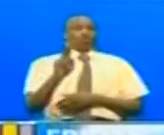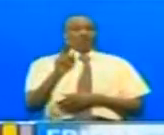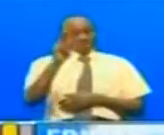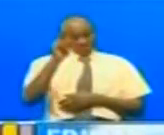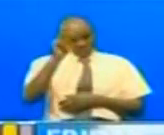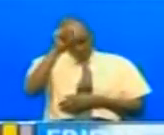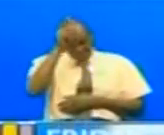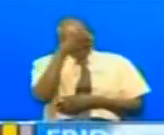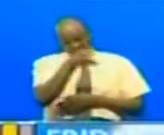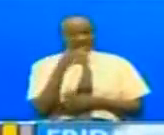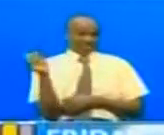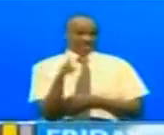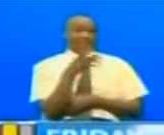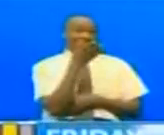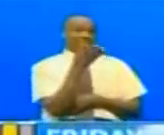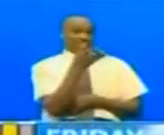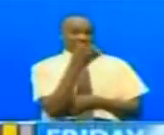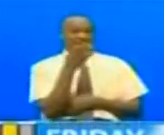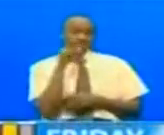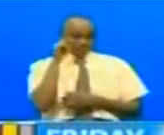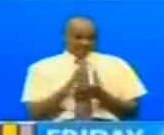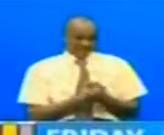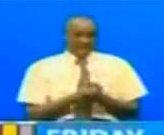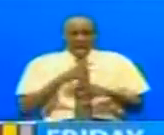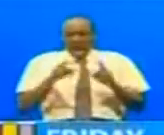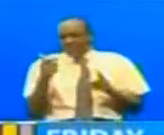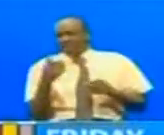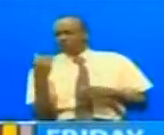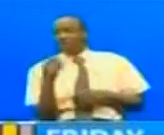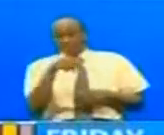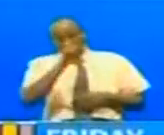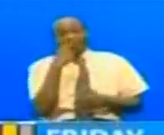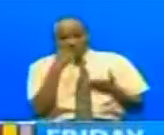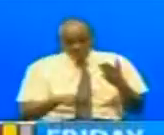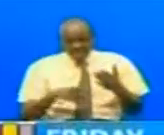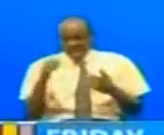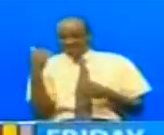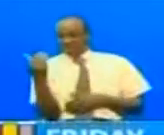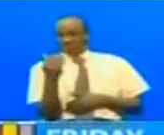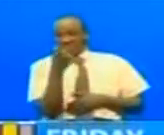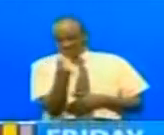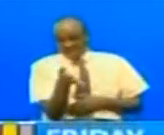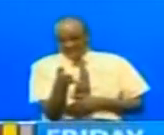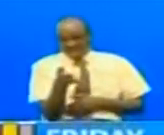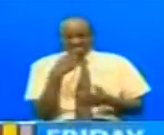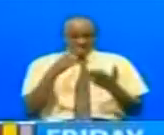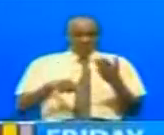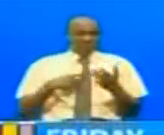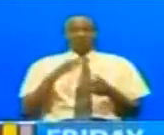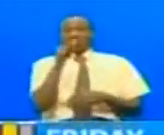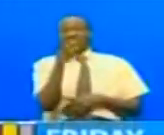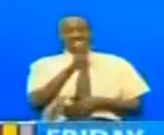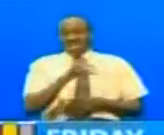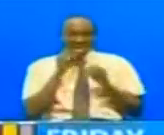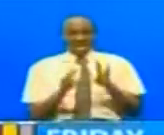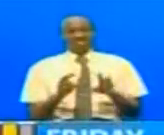it. Bolo even claimed that some of the sick children featured in the Inside Stories Plague for Profit were not from the